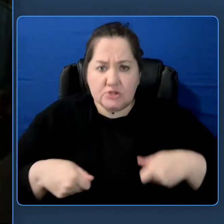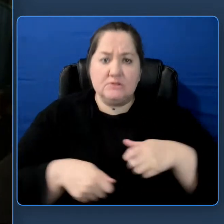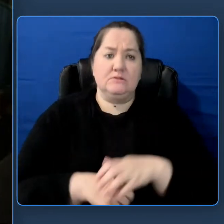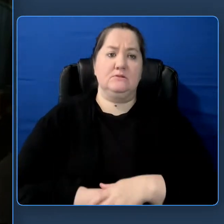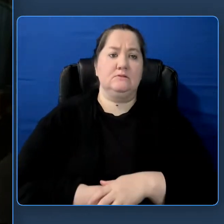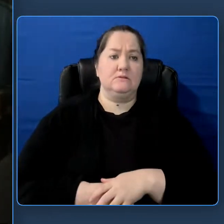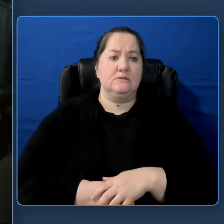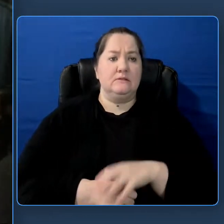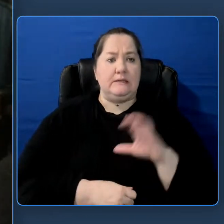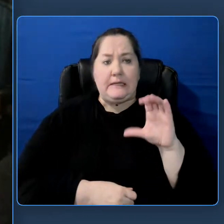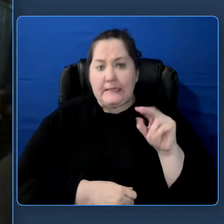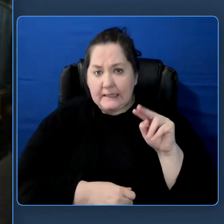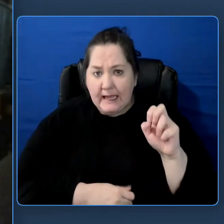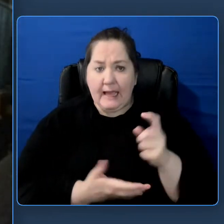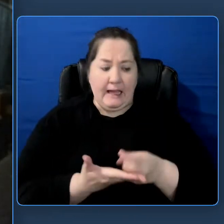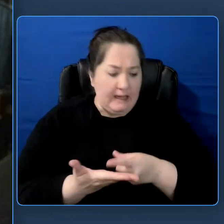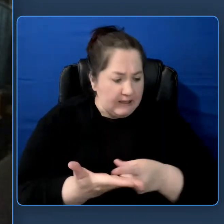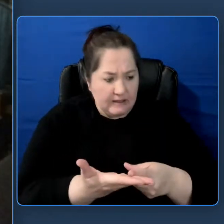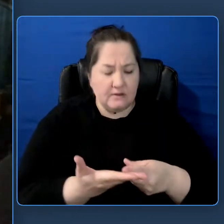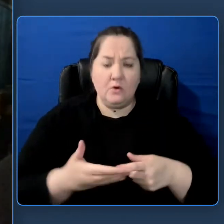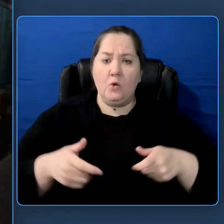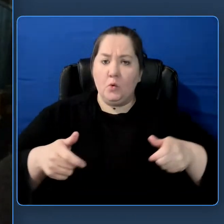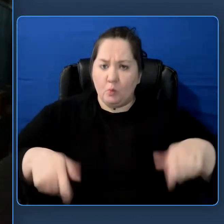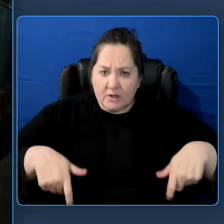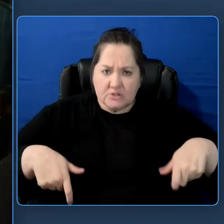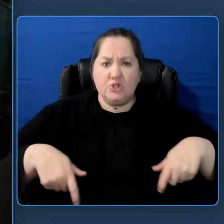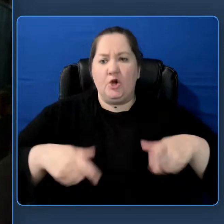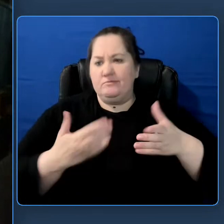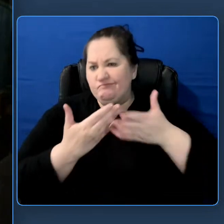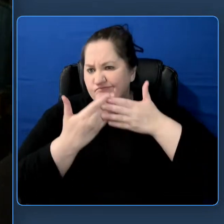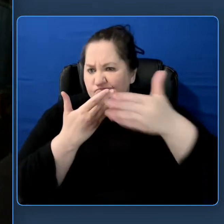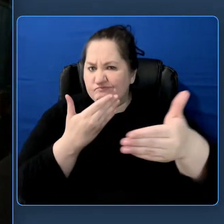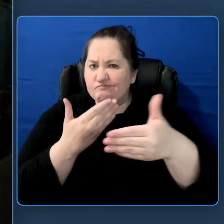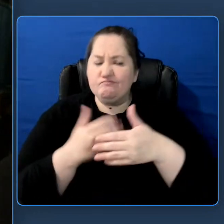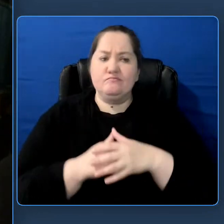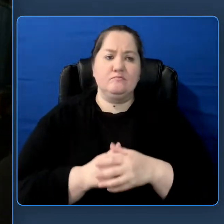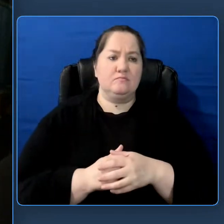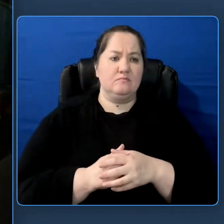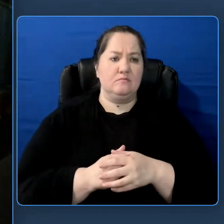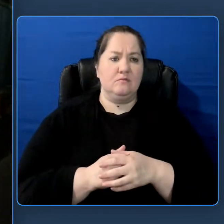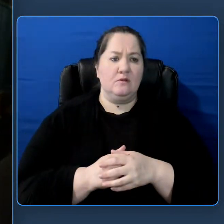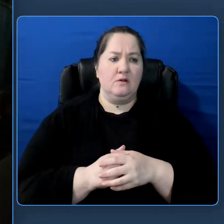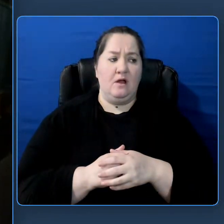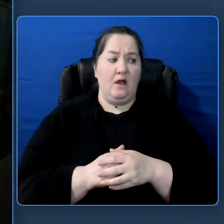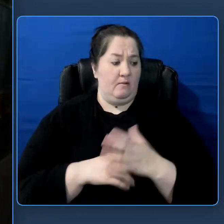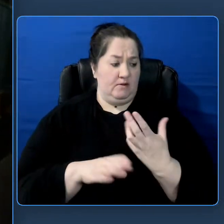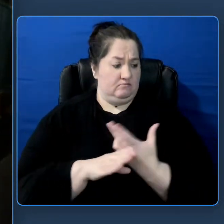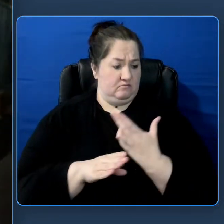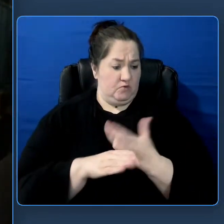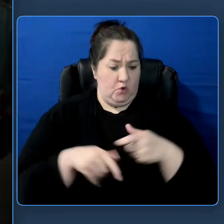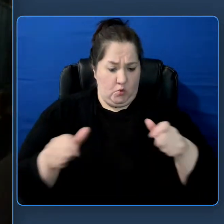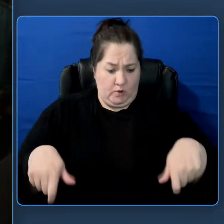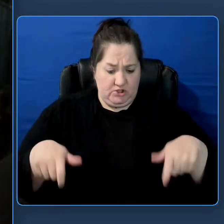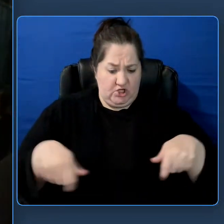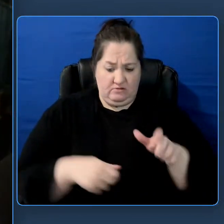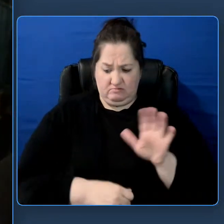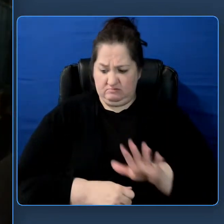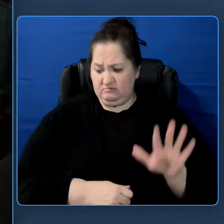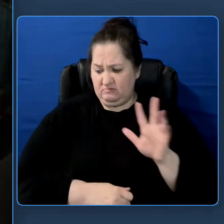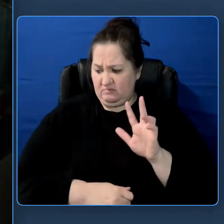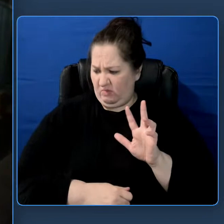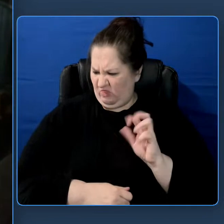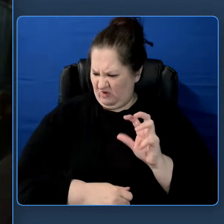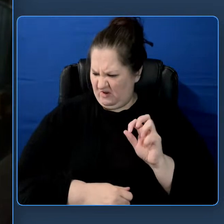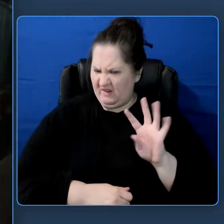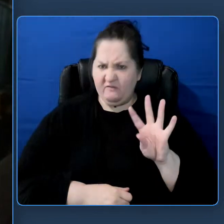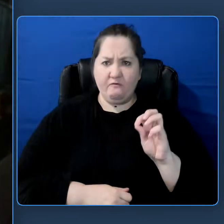ultimately wheelchairs, throughout high school and college and so on and so forth. So I've been a wheelchair user now for roughly around 30 to